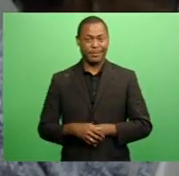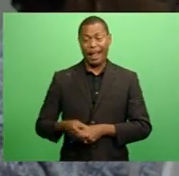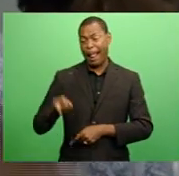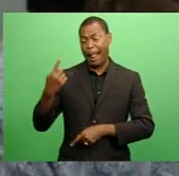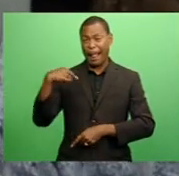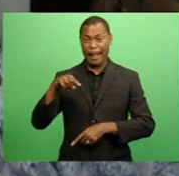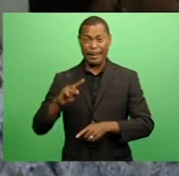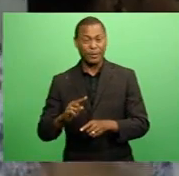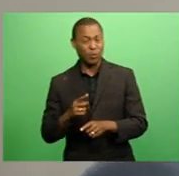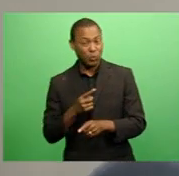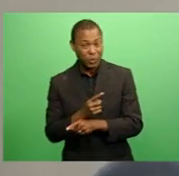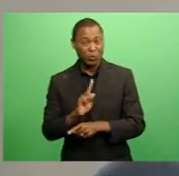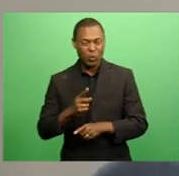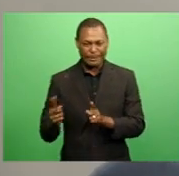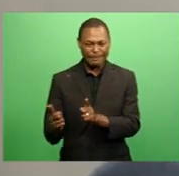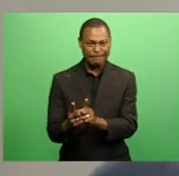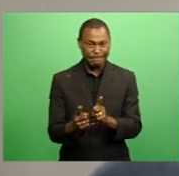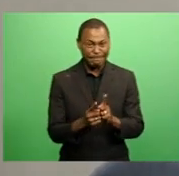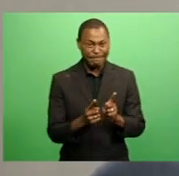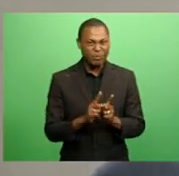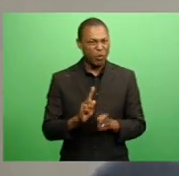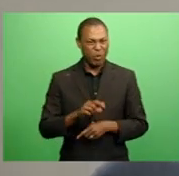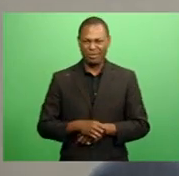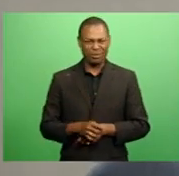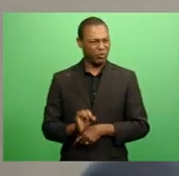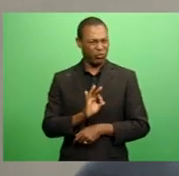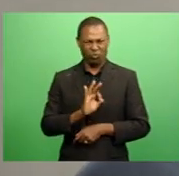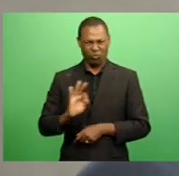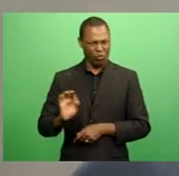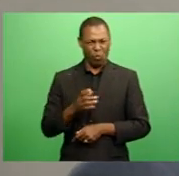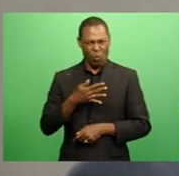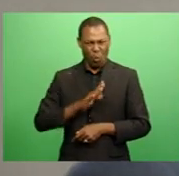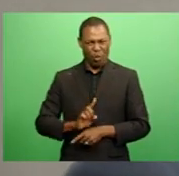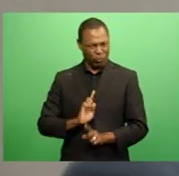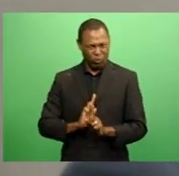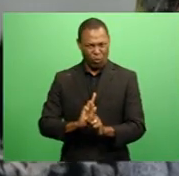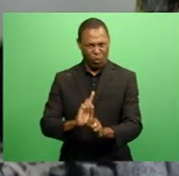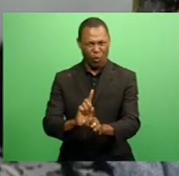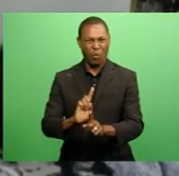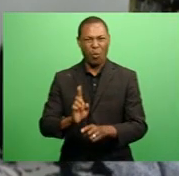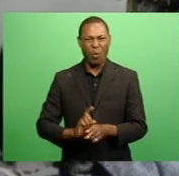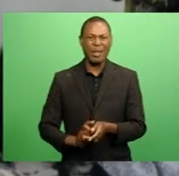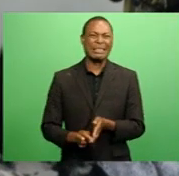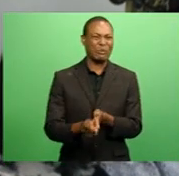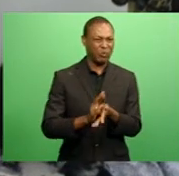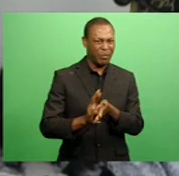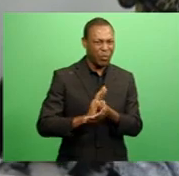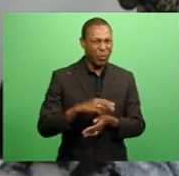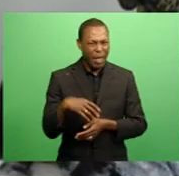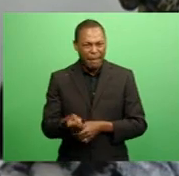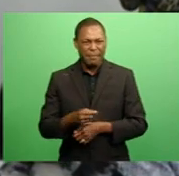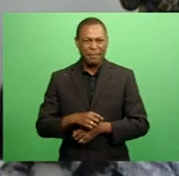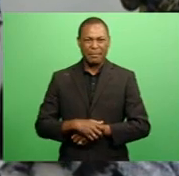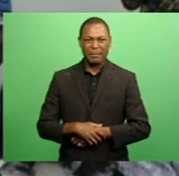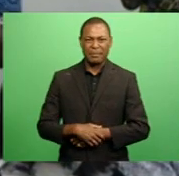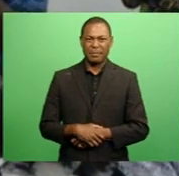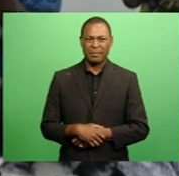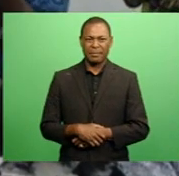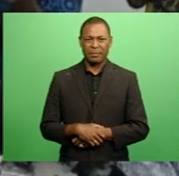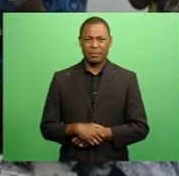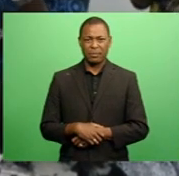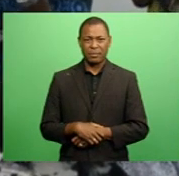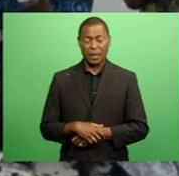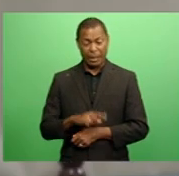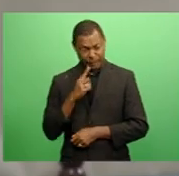opposition party told the FEO they will not back amendments to political party audits and financial disclosures. If they look at it